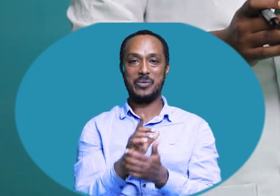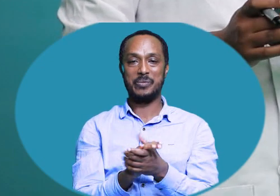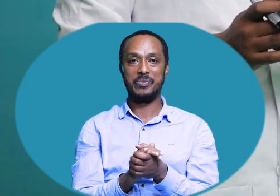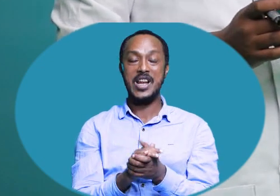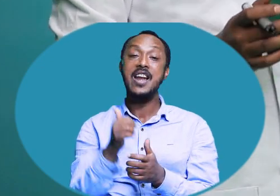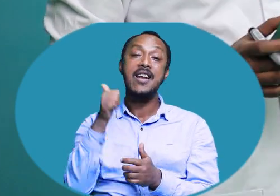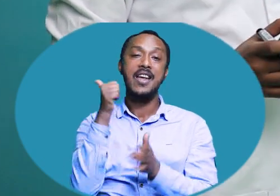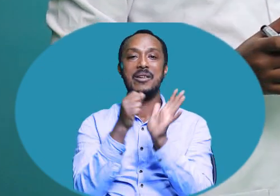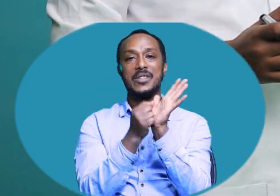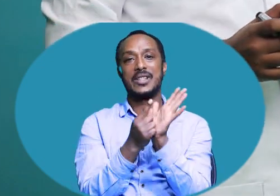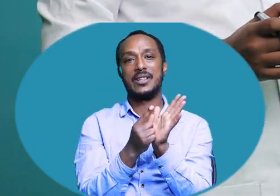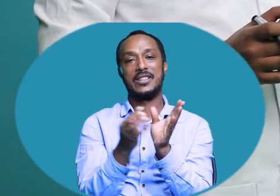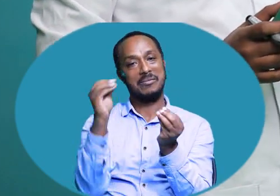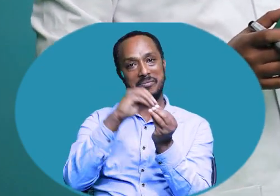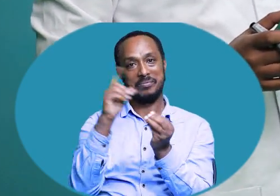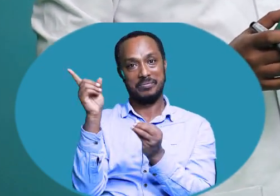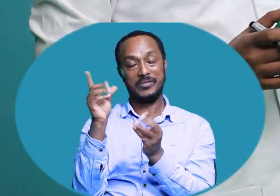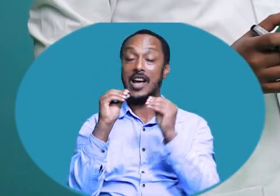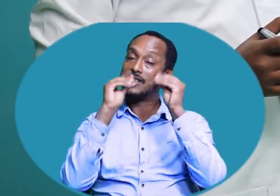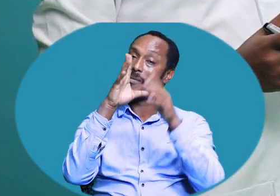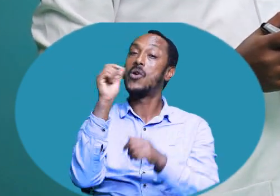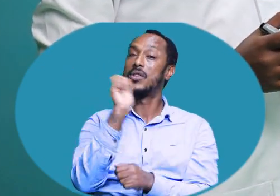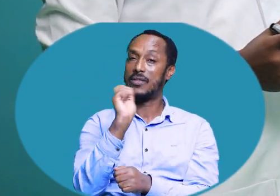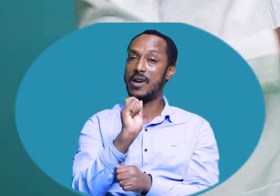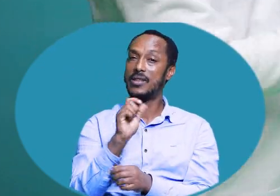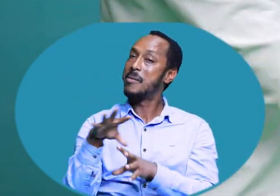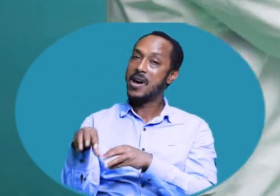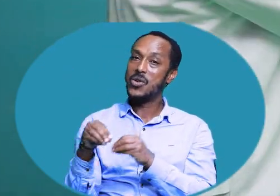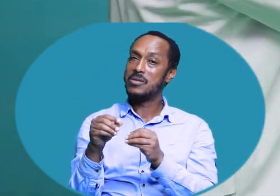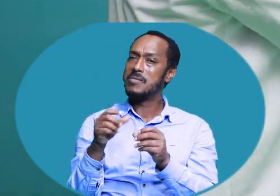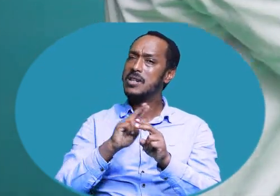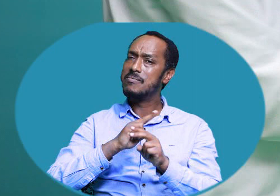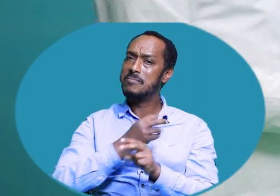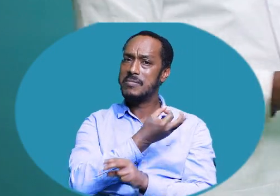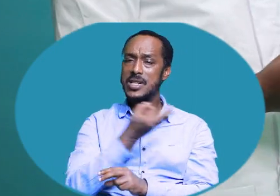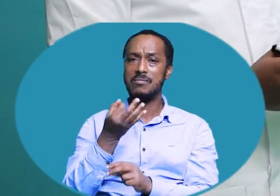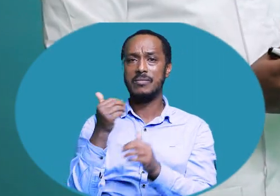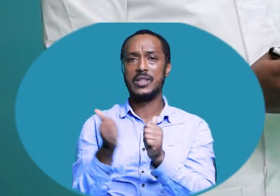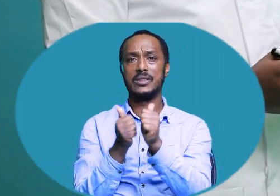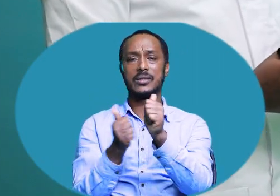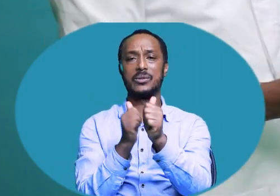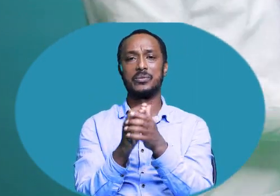chemical bonding. Therefore, 2 bond pair, 2 lone pair. Therefore, this is the Lewis structure of water.